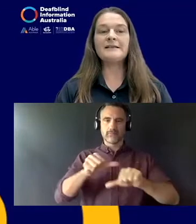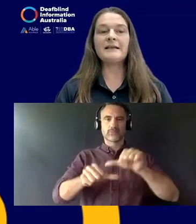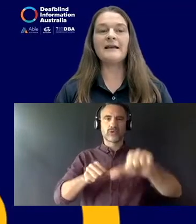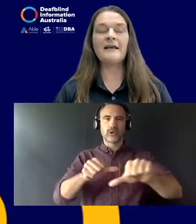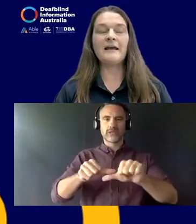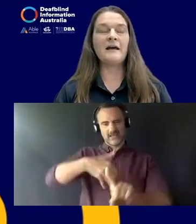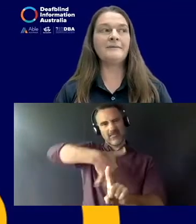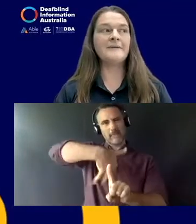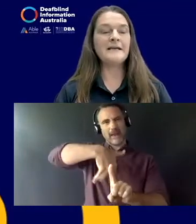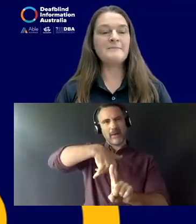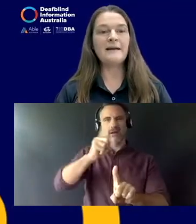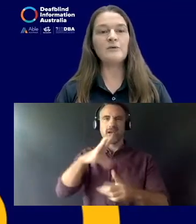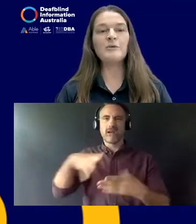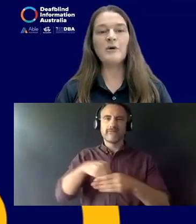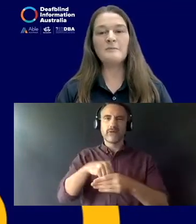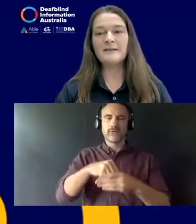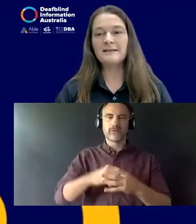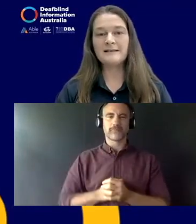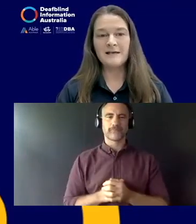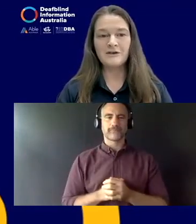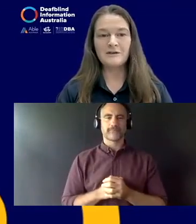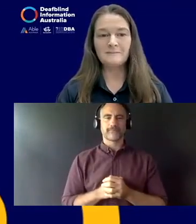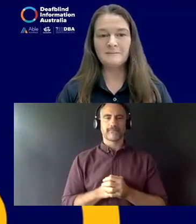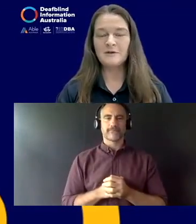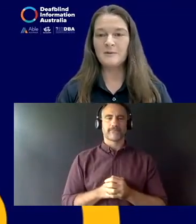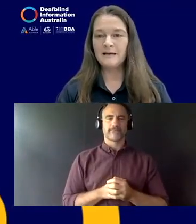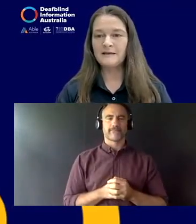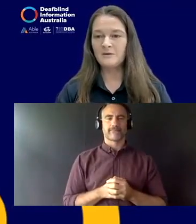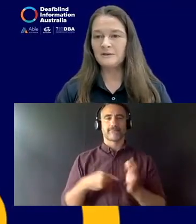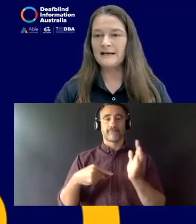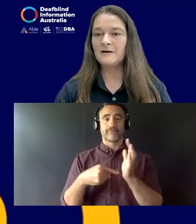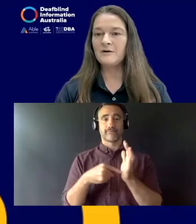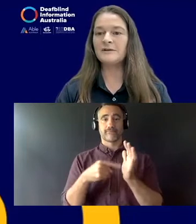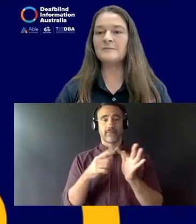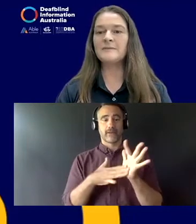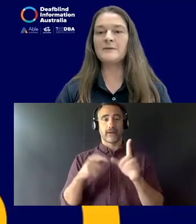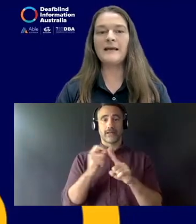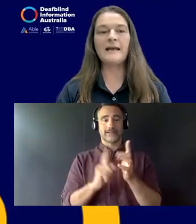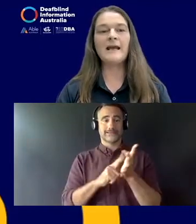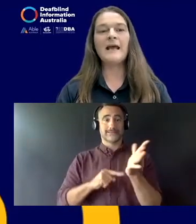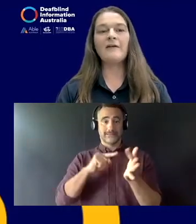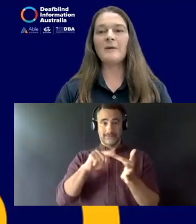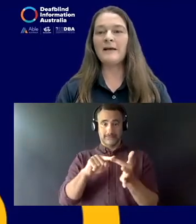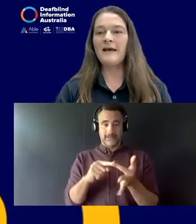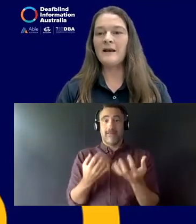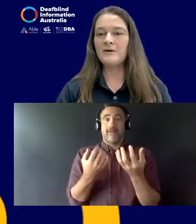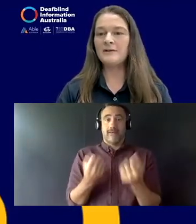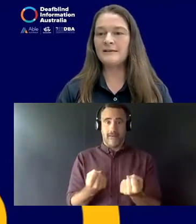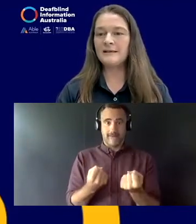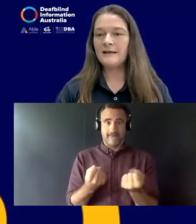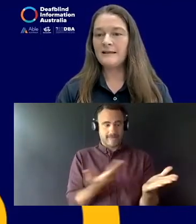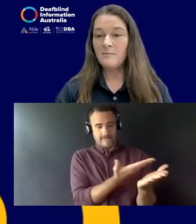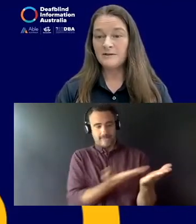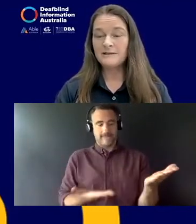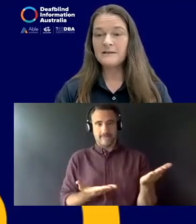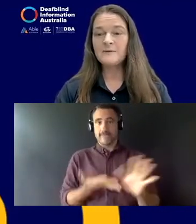includes the template will prompt discussion between all stakeholders, between everybody that knows